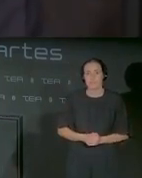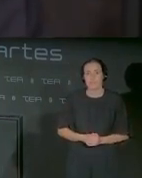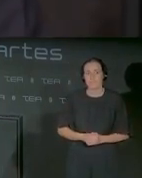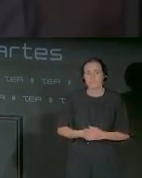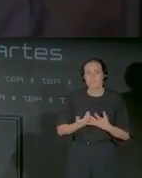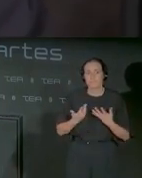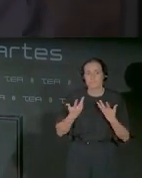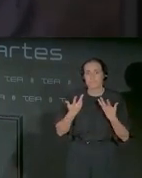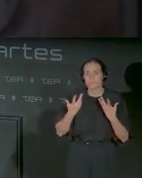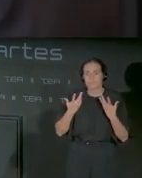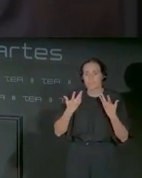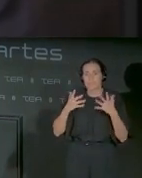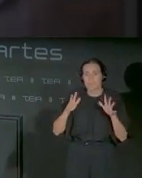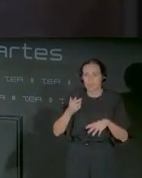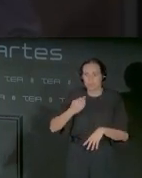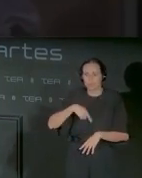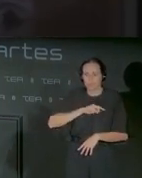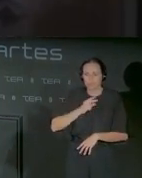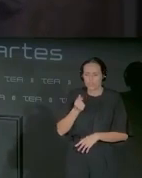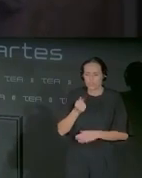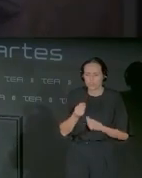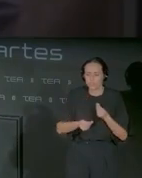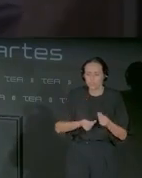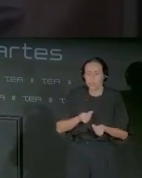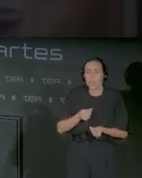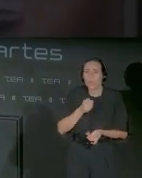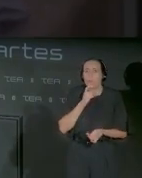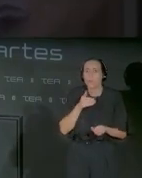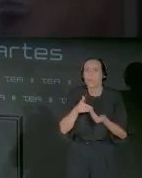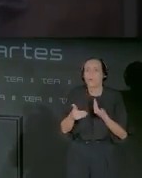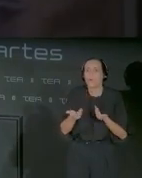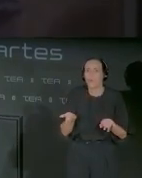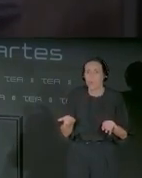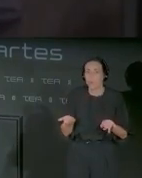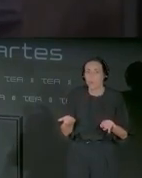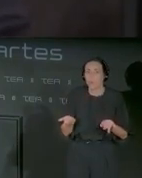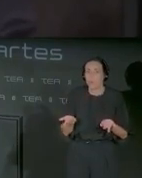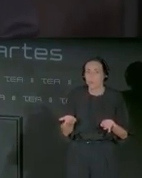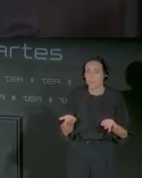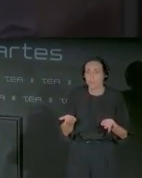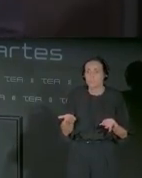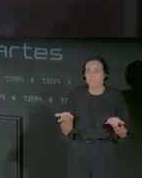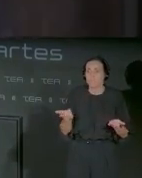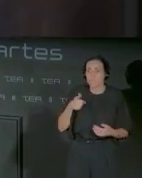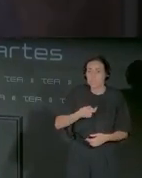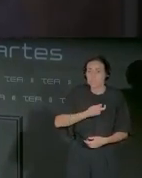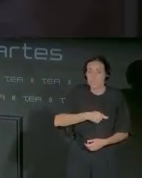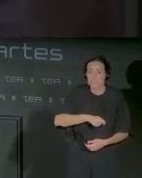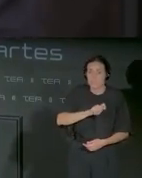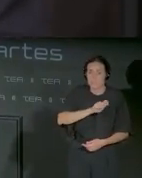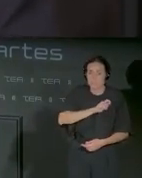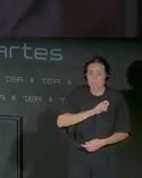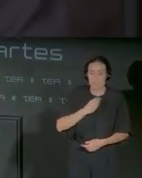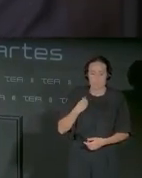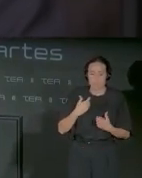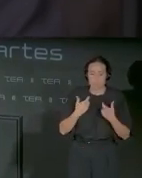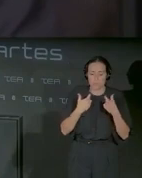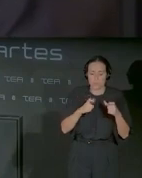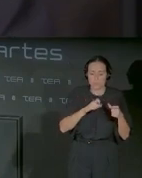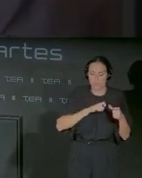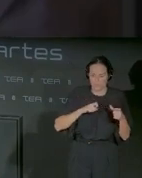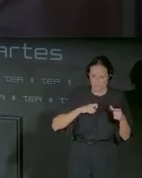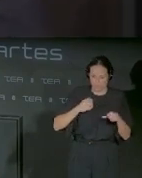it's a great idea. But if you come to Spain and you try to engage the private sector and the private equity funds, business angels to the